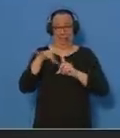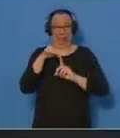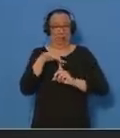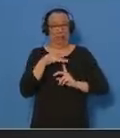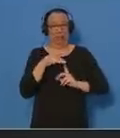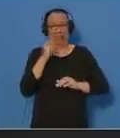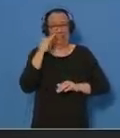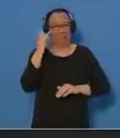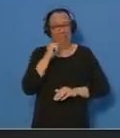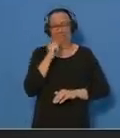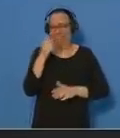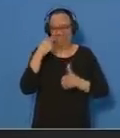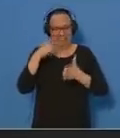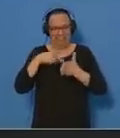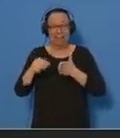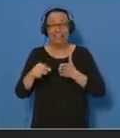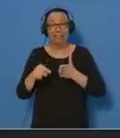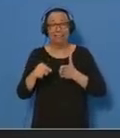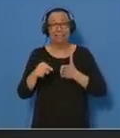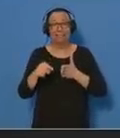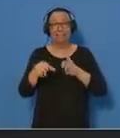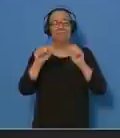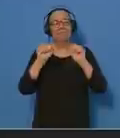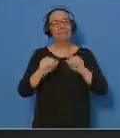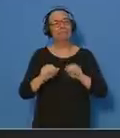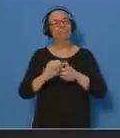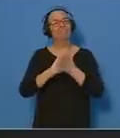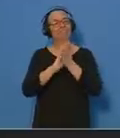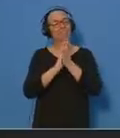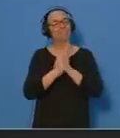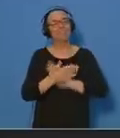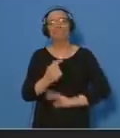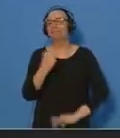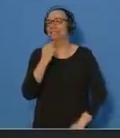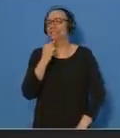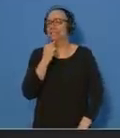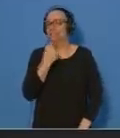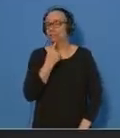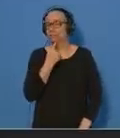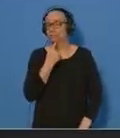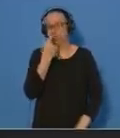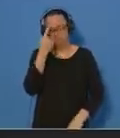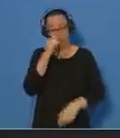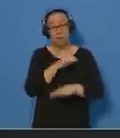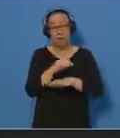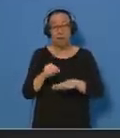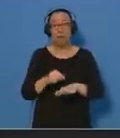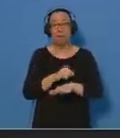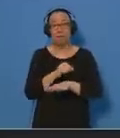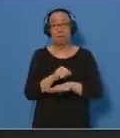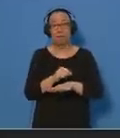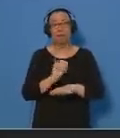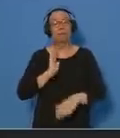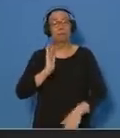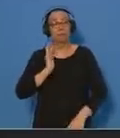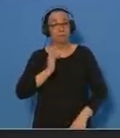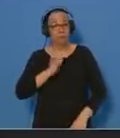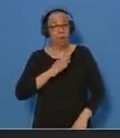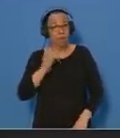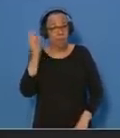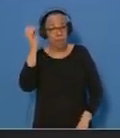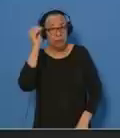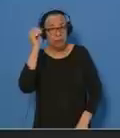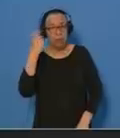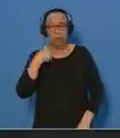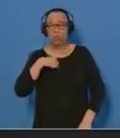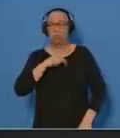if left unchecked, could have serious consequences on the island. So from our perspective, what we're wanting to